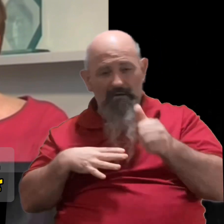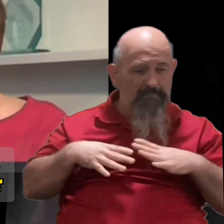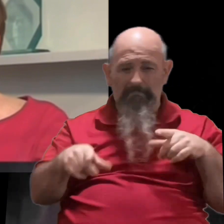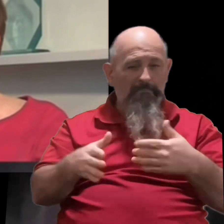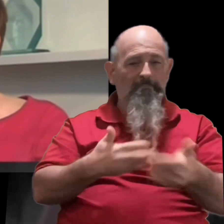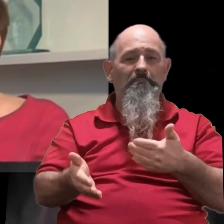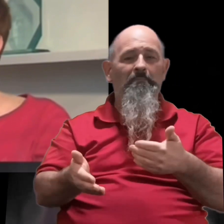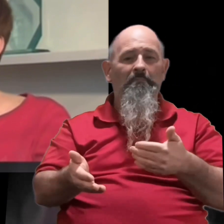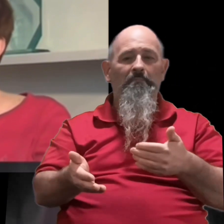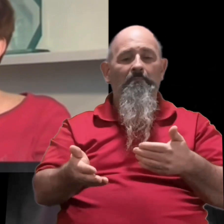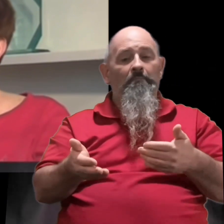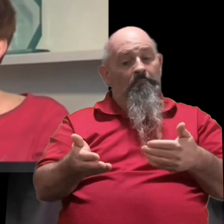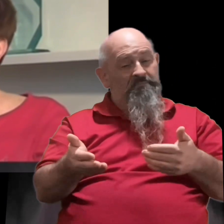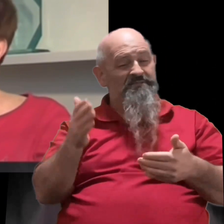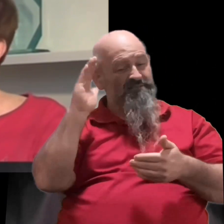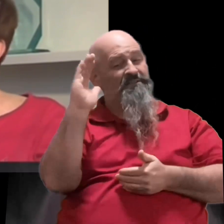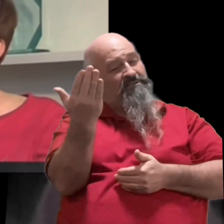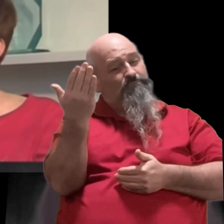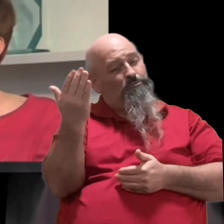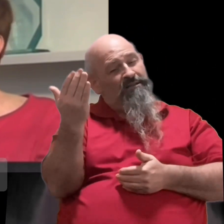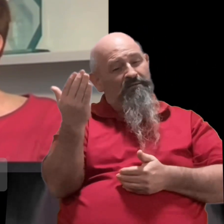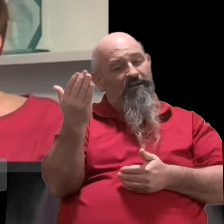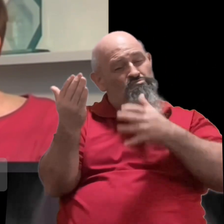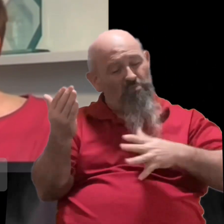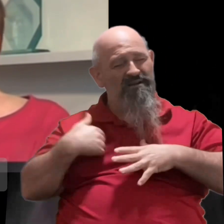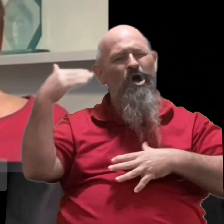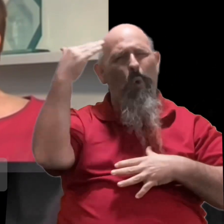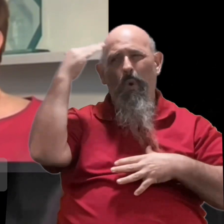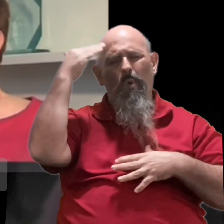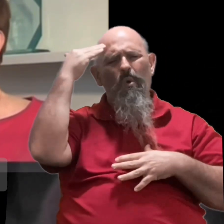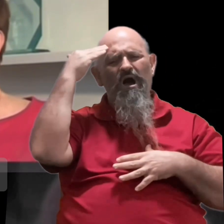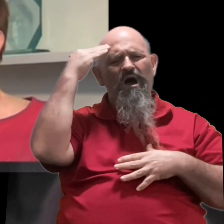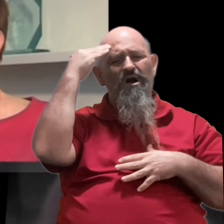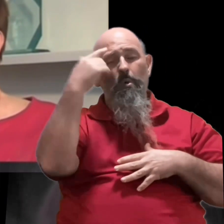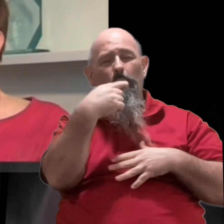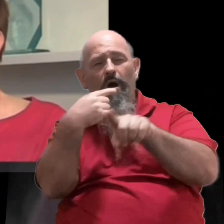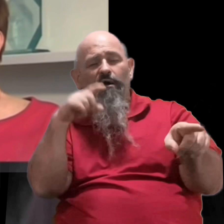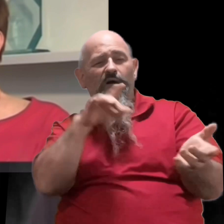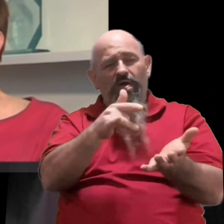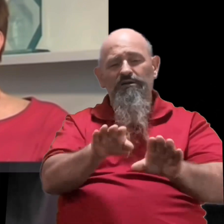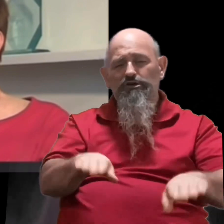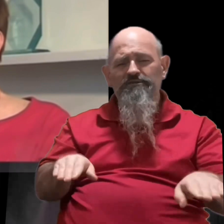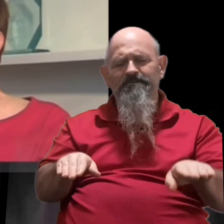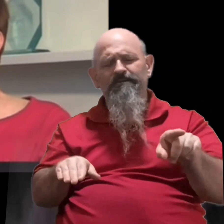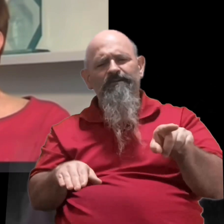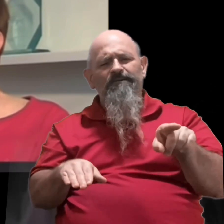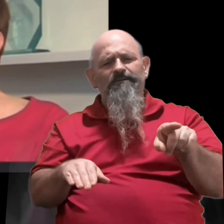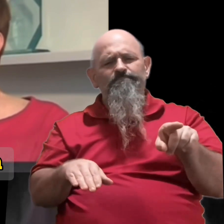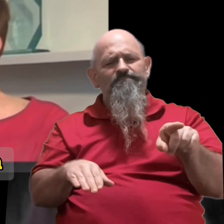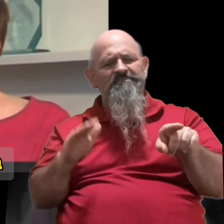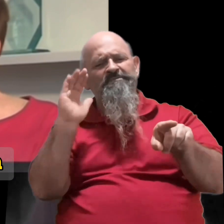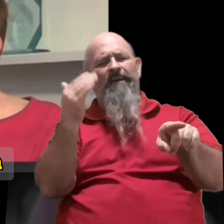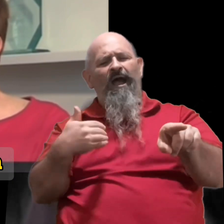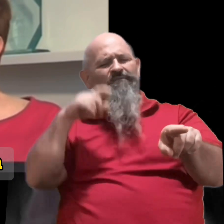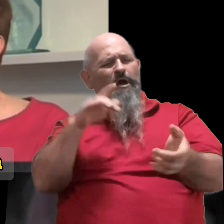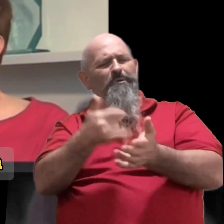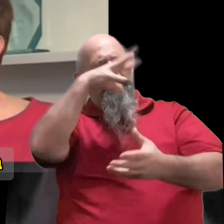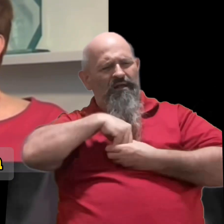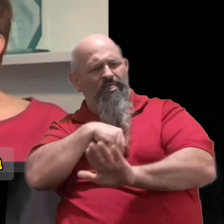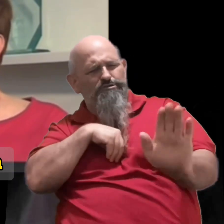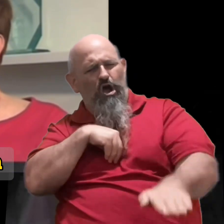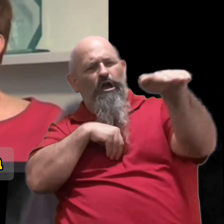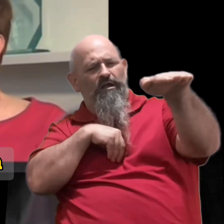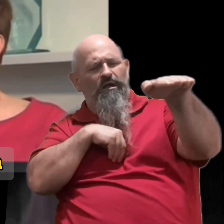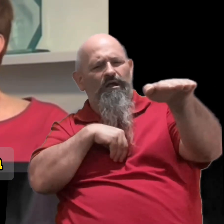female? It does seem to be. The women that I know who have sexually abused children do seem to have